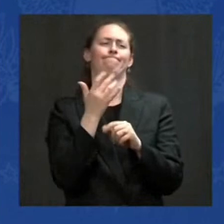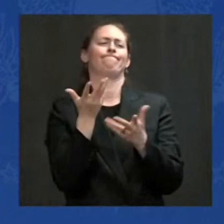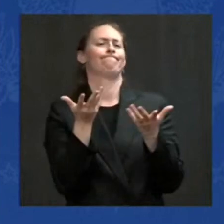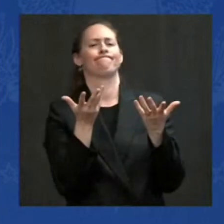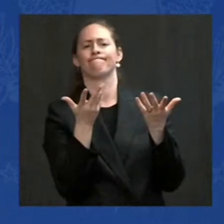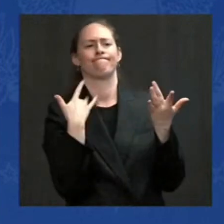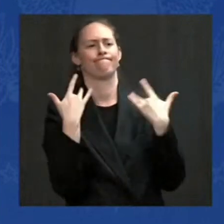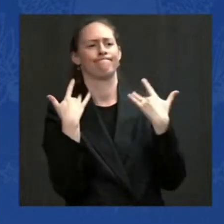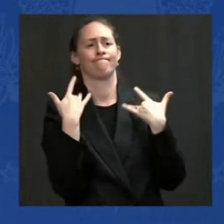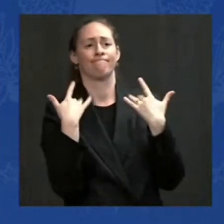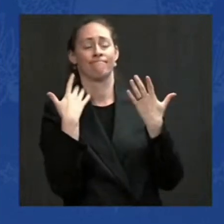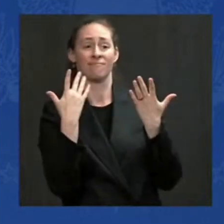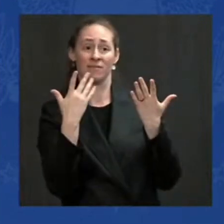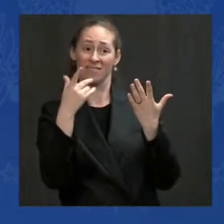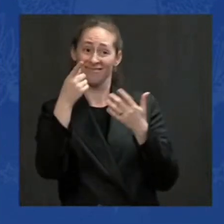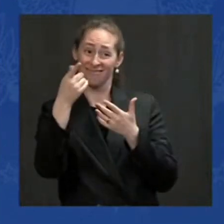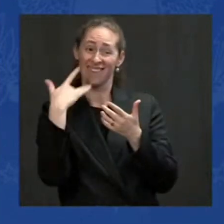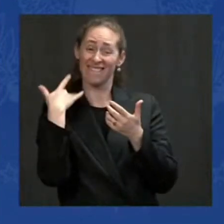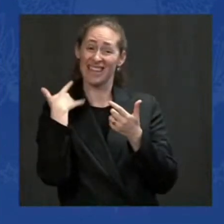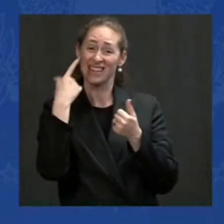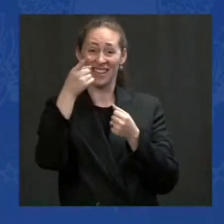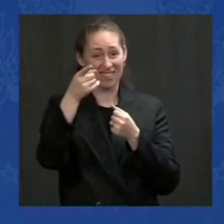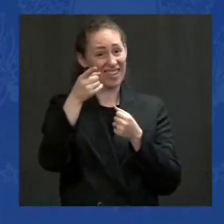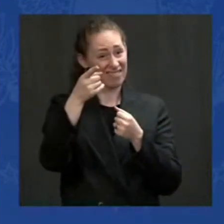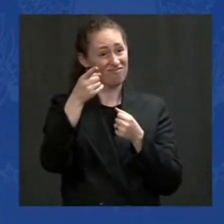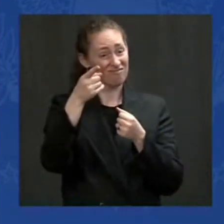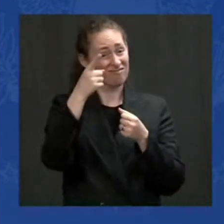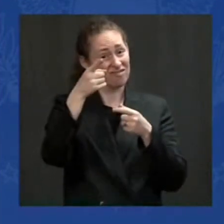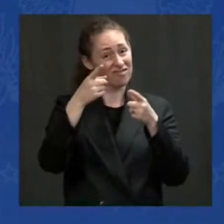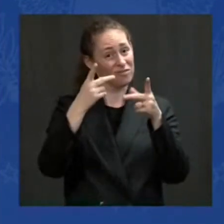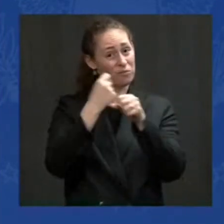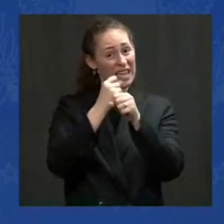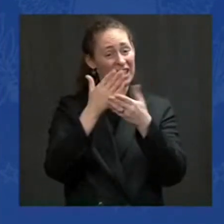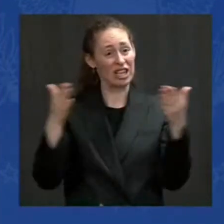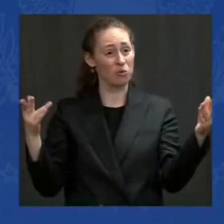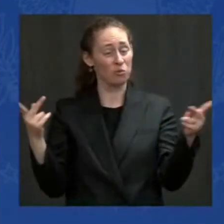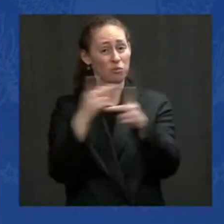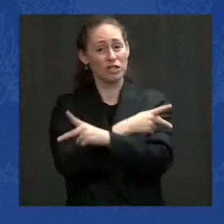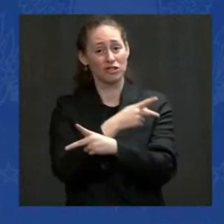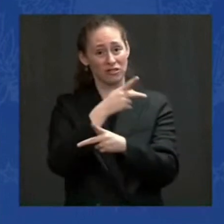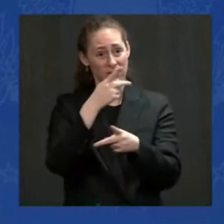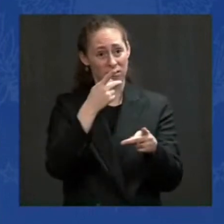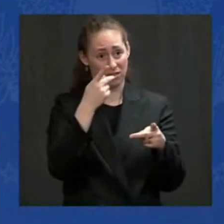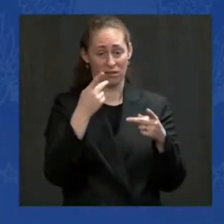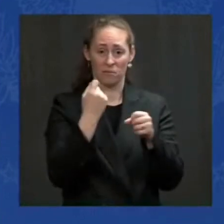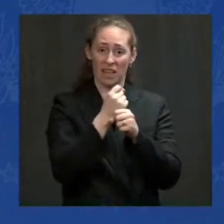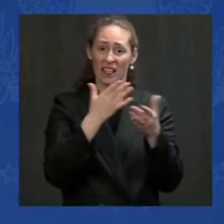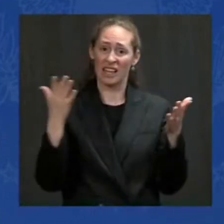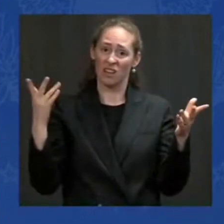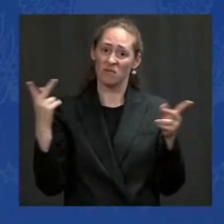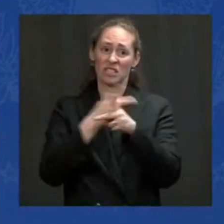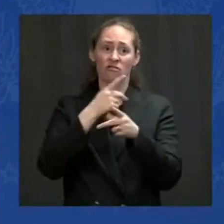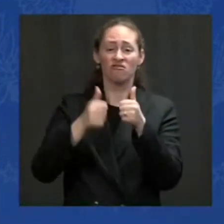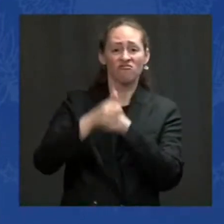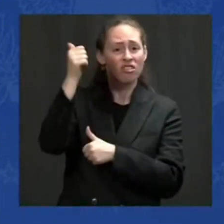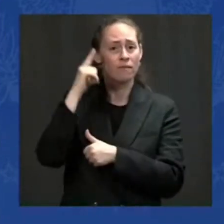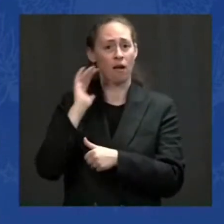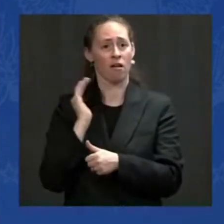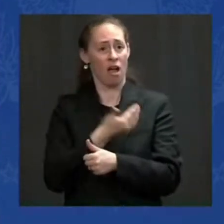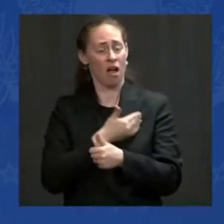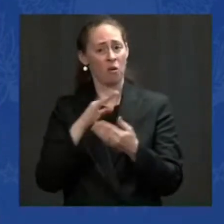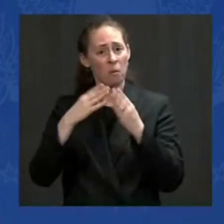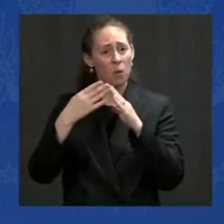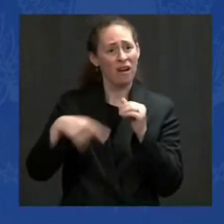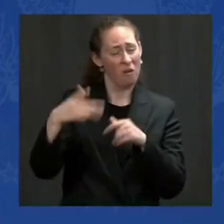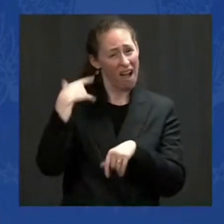you are doing a disservice to the country and to the doctors, the faith leaders, community leaders, and others who are working